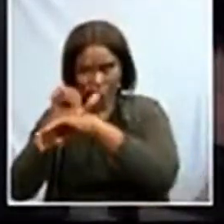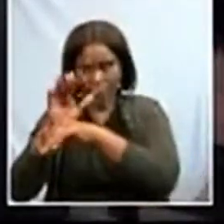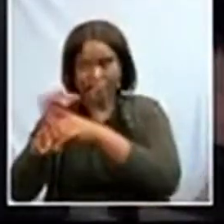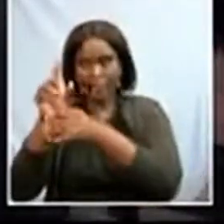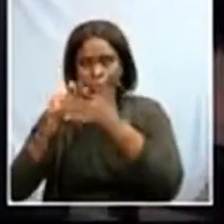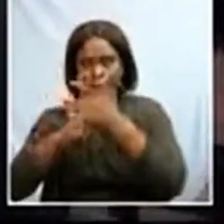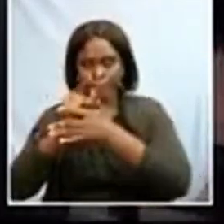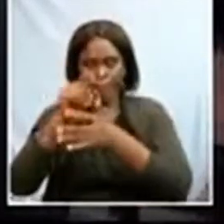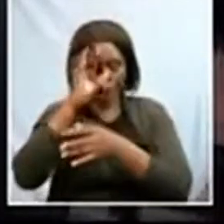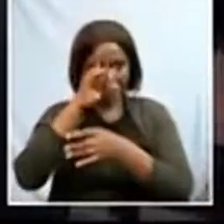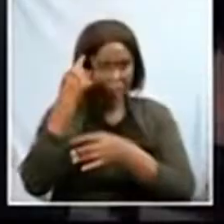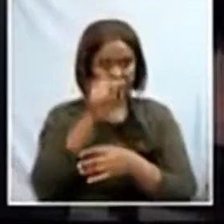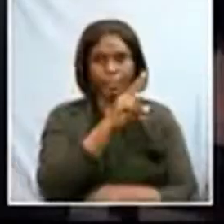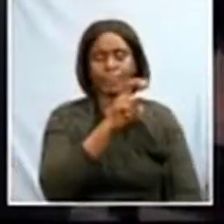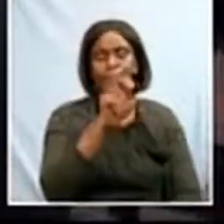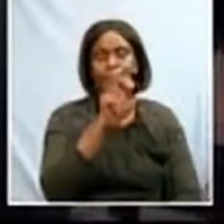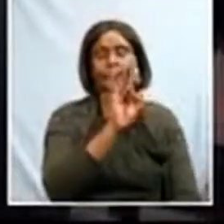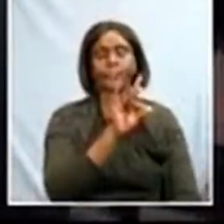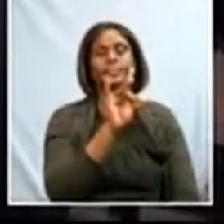have to source for